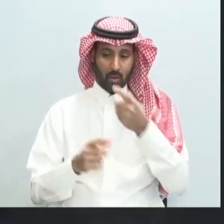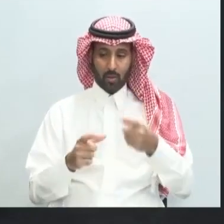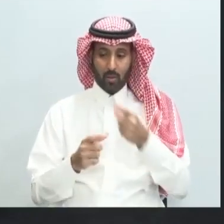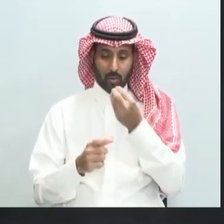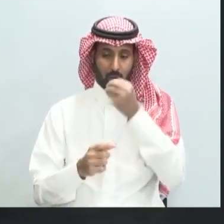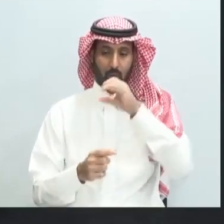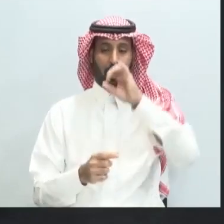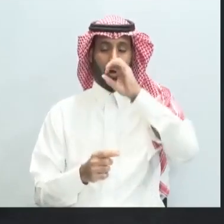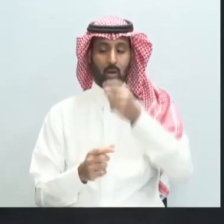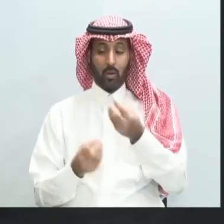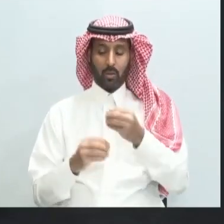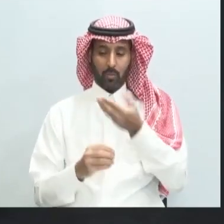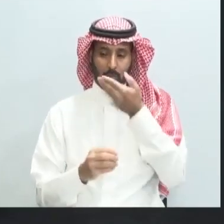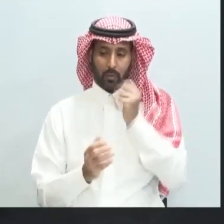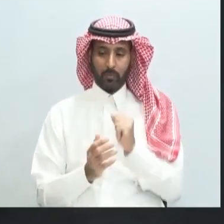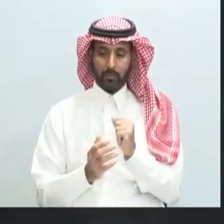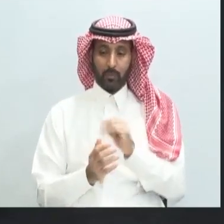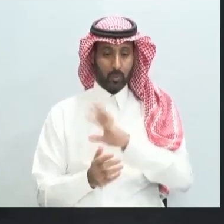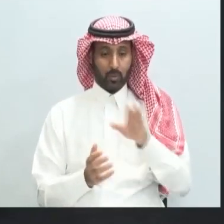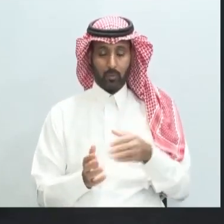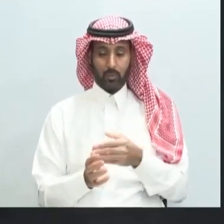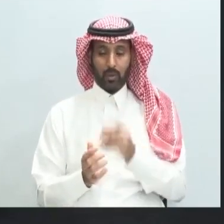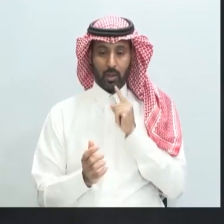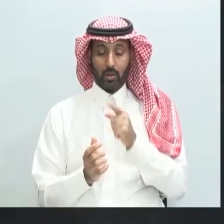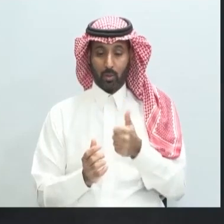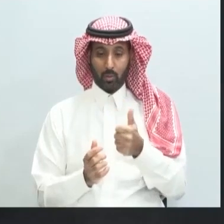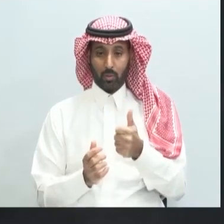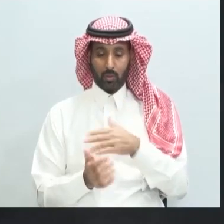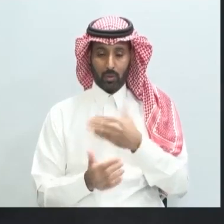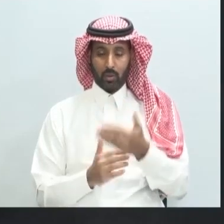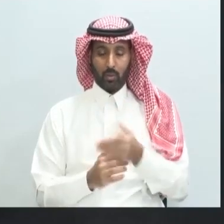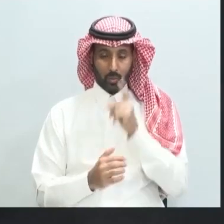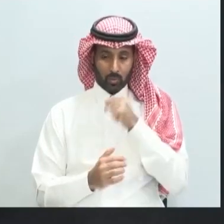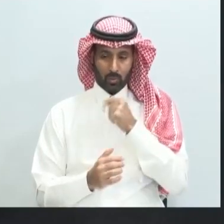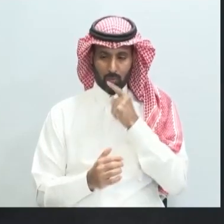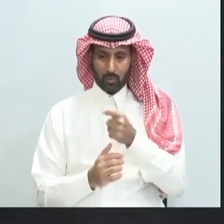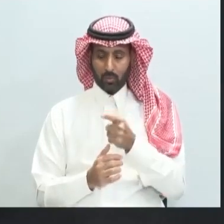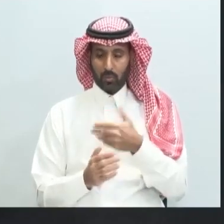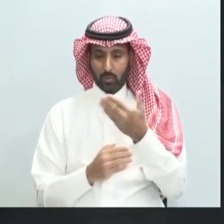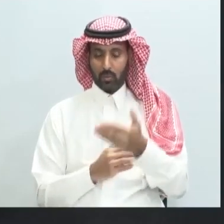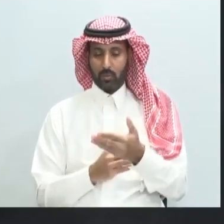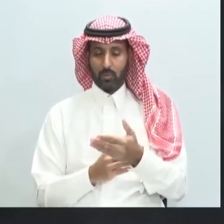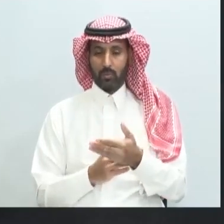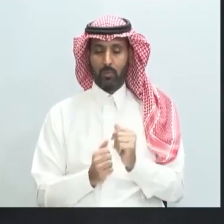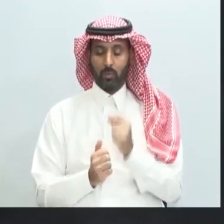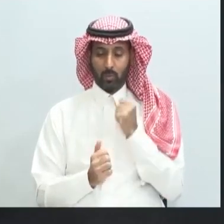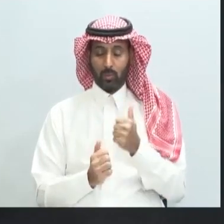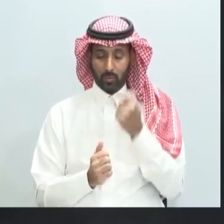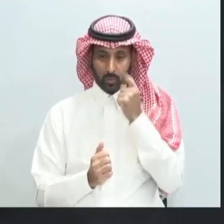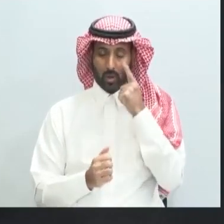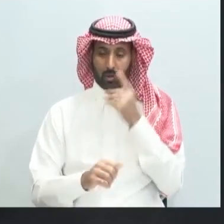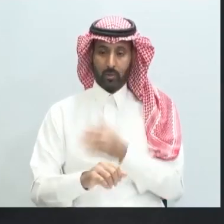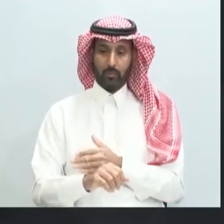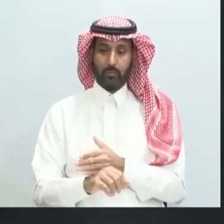drink a lot of water. So all of these were the good things that we can do if we wake